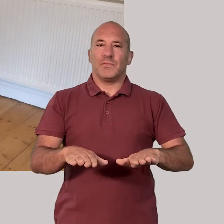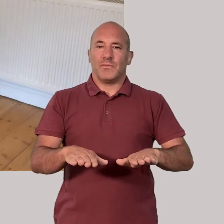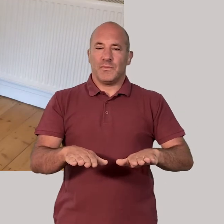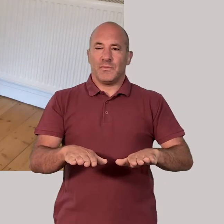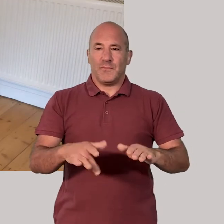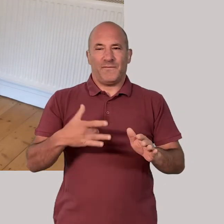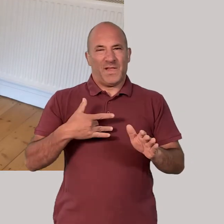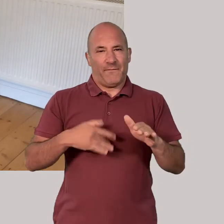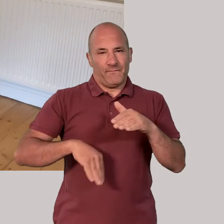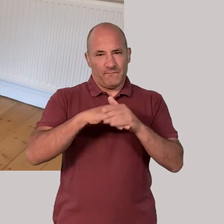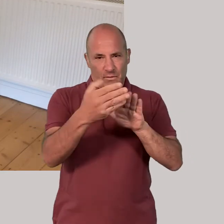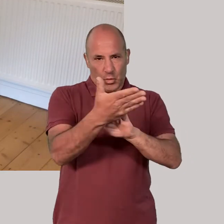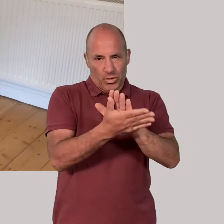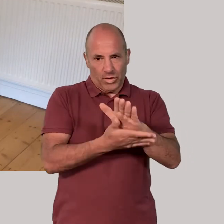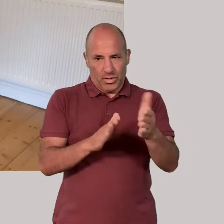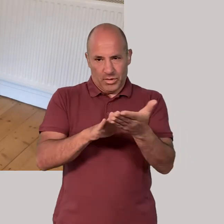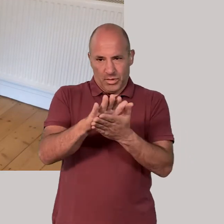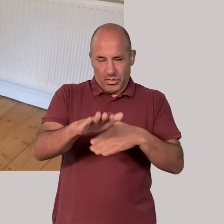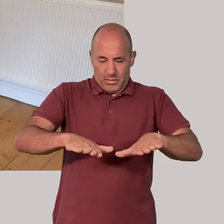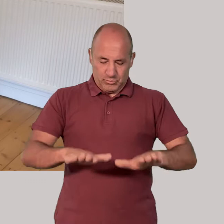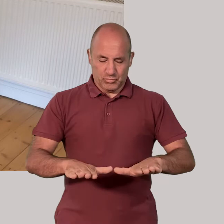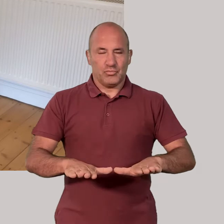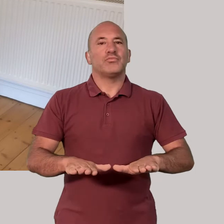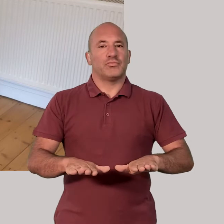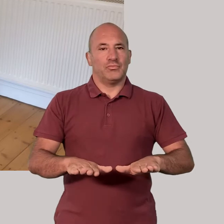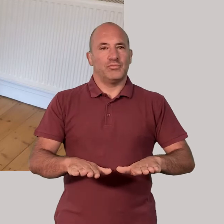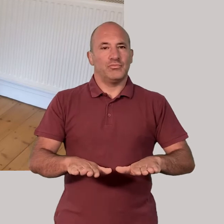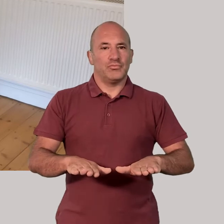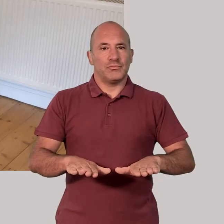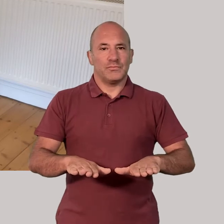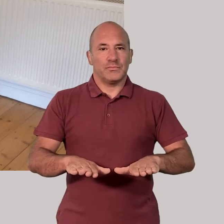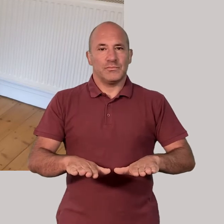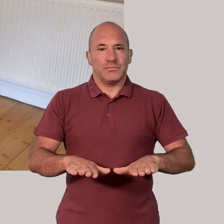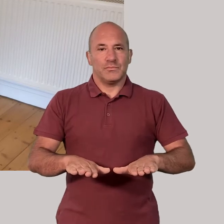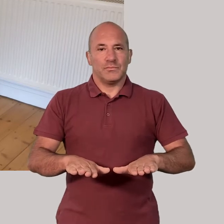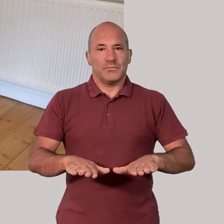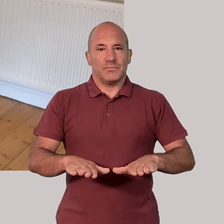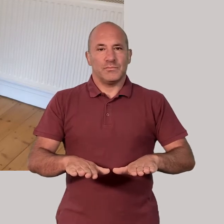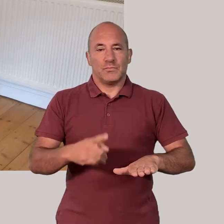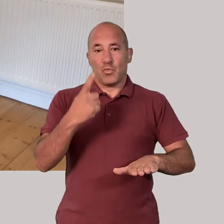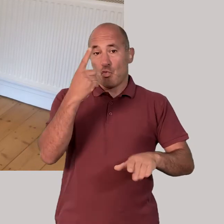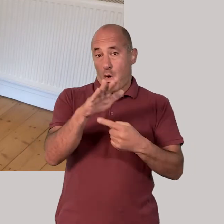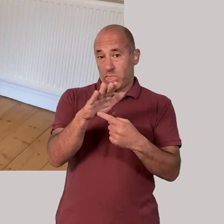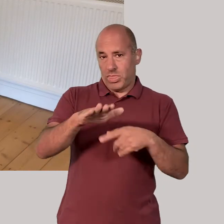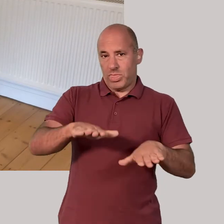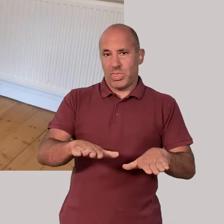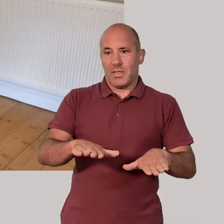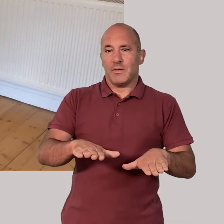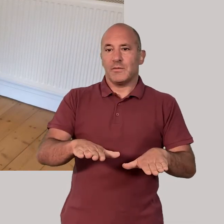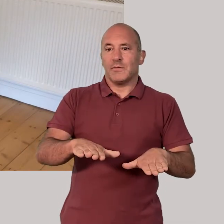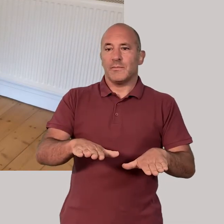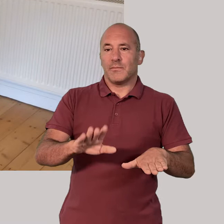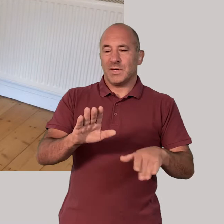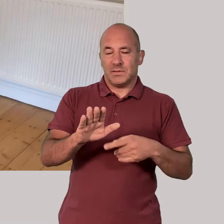down flat. Feel the whole of both of the soles of your feet on the ground. And then with one